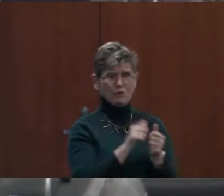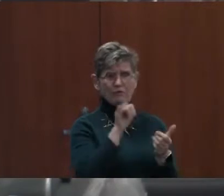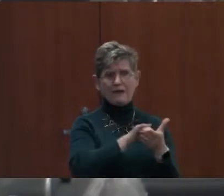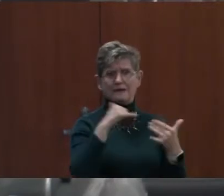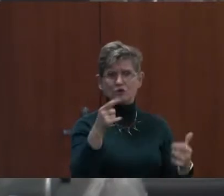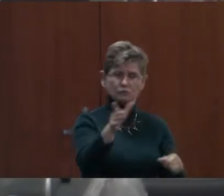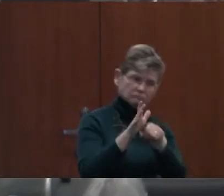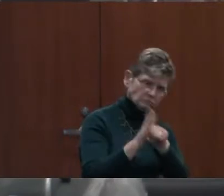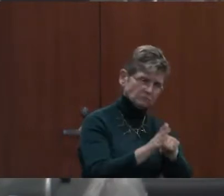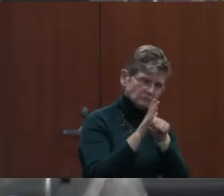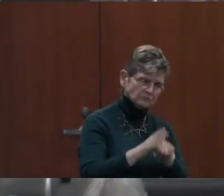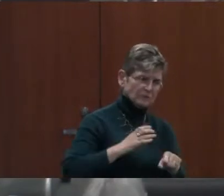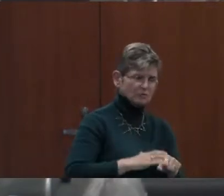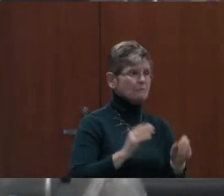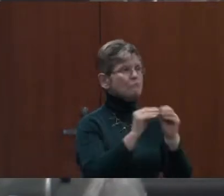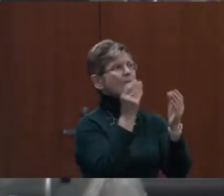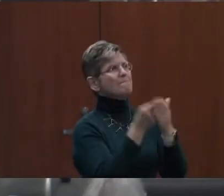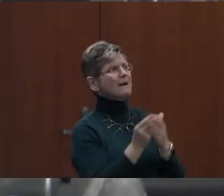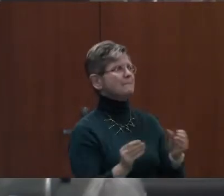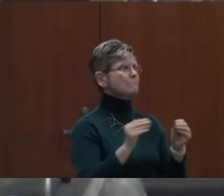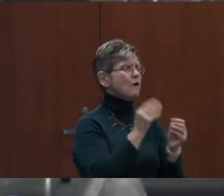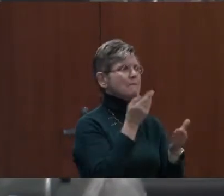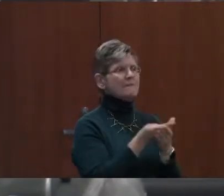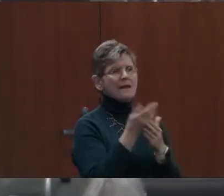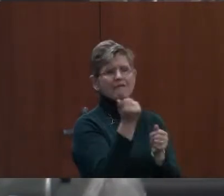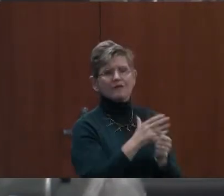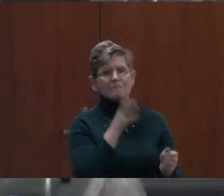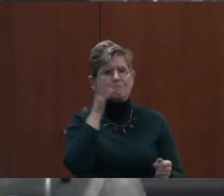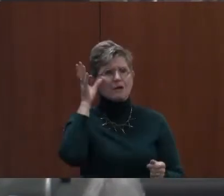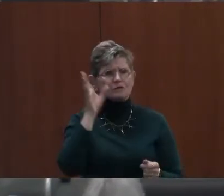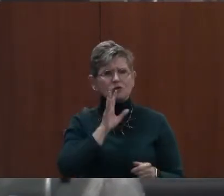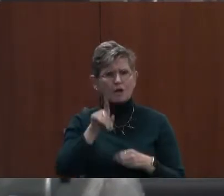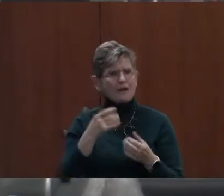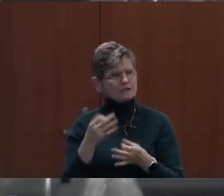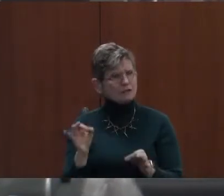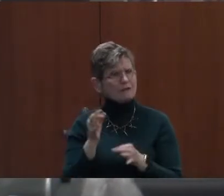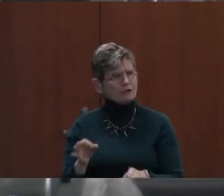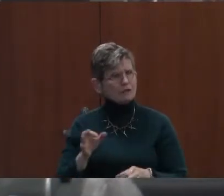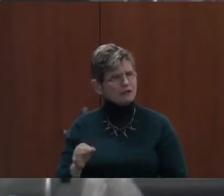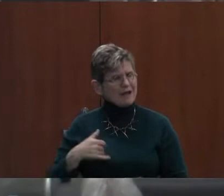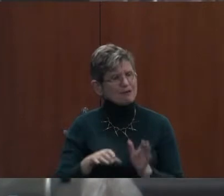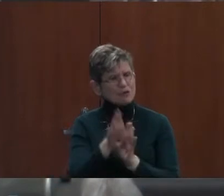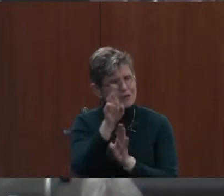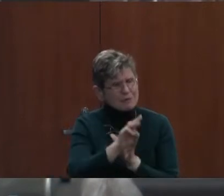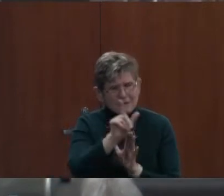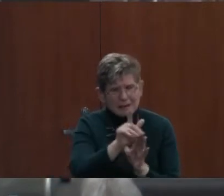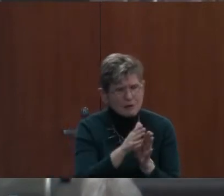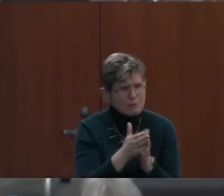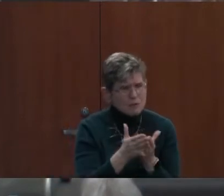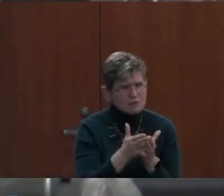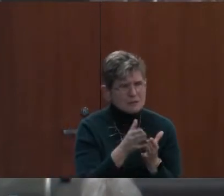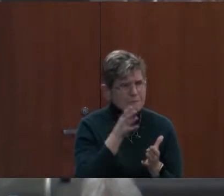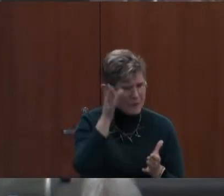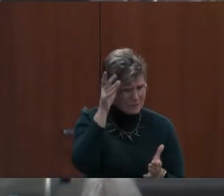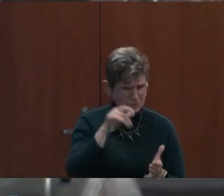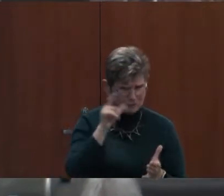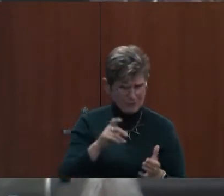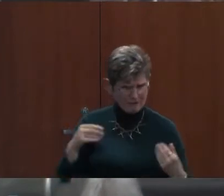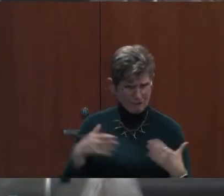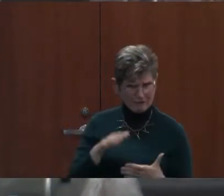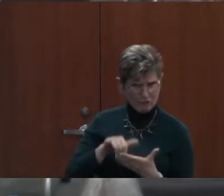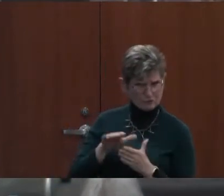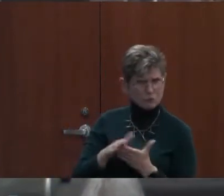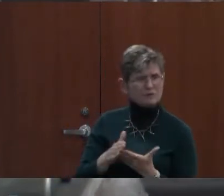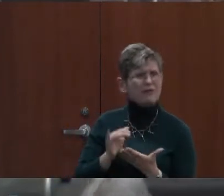keep pressuring the commissioners for more money while everything the parents talk about is free. Having a curriculum and library books that parents don't have to be afraid of is